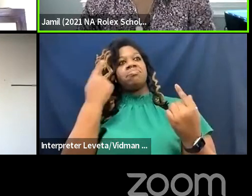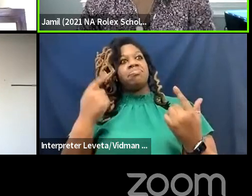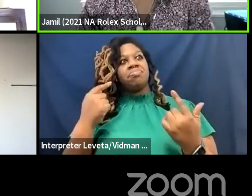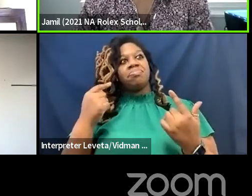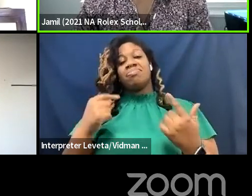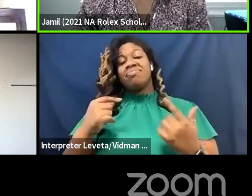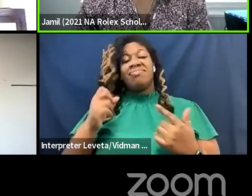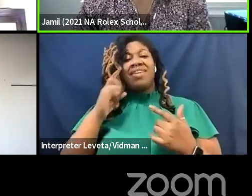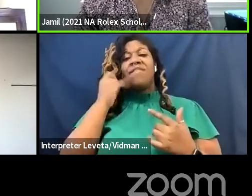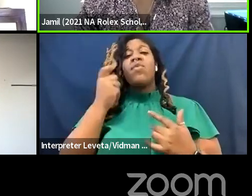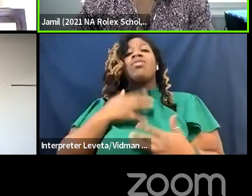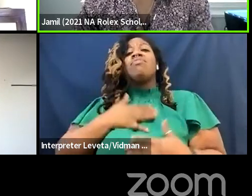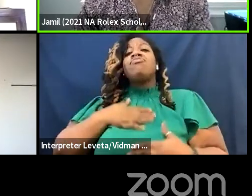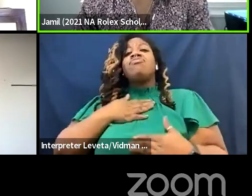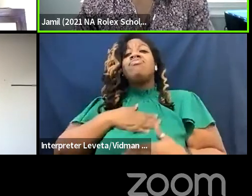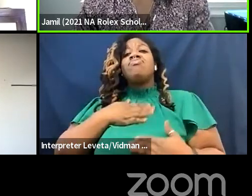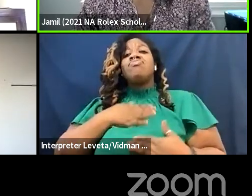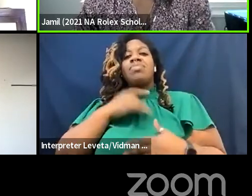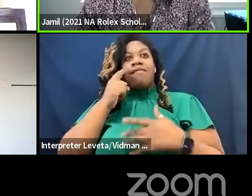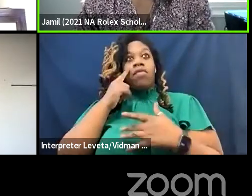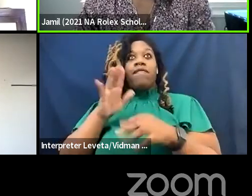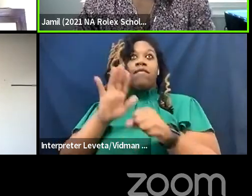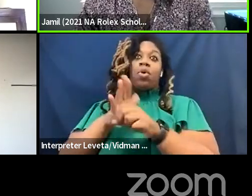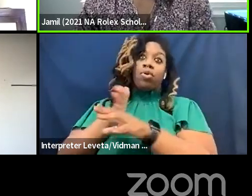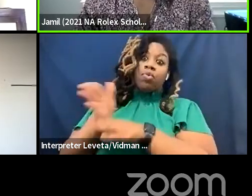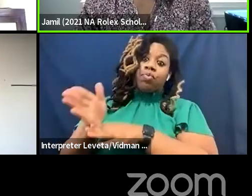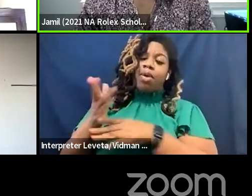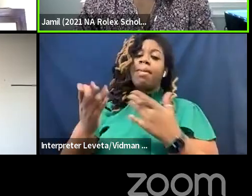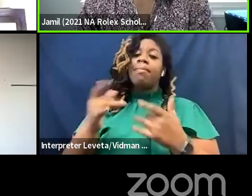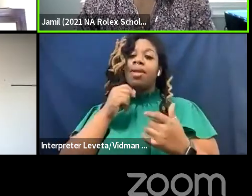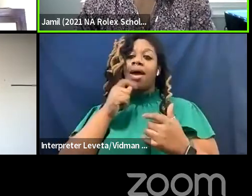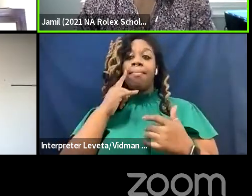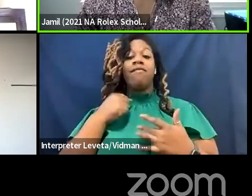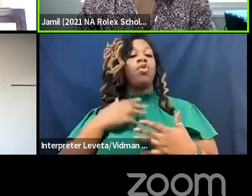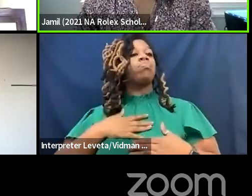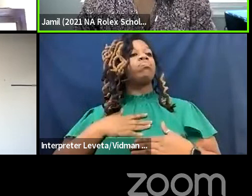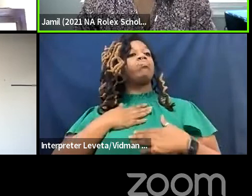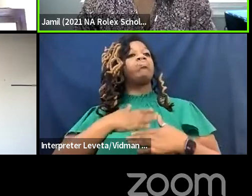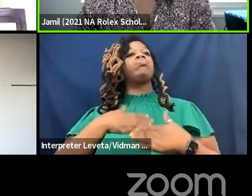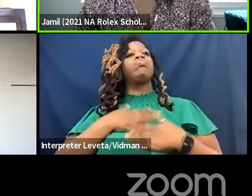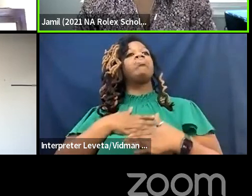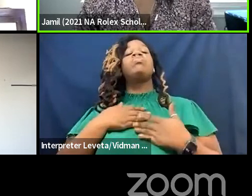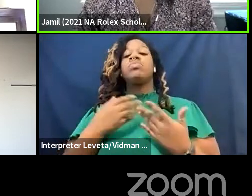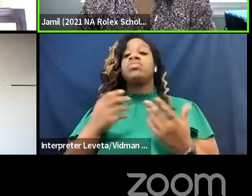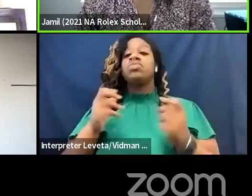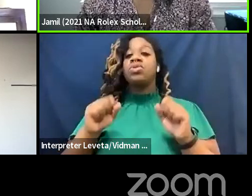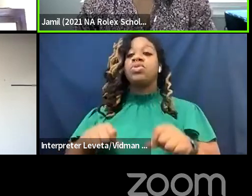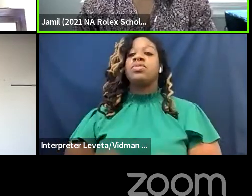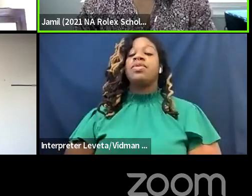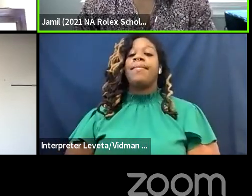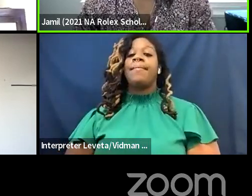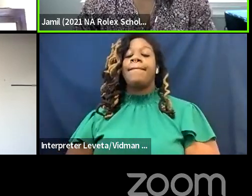recreationally, if it's not for a whole career, like most of us are probably in here for. But yeah.